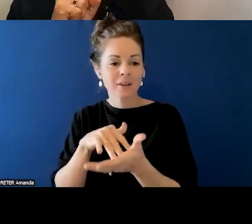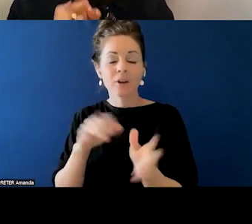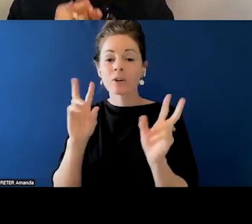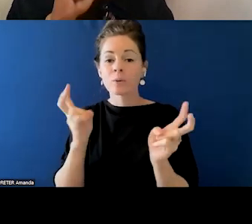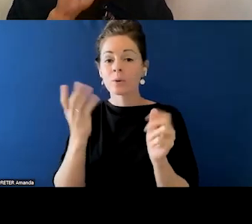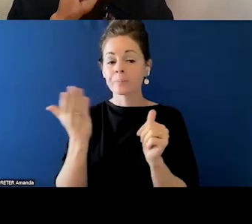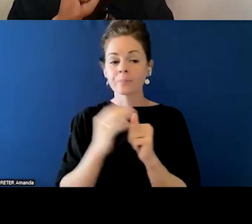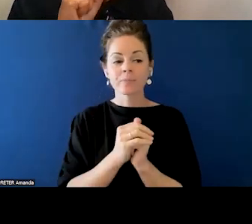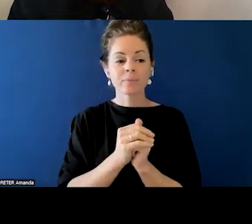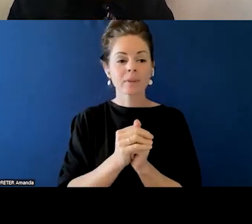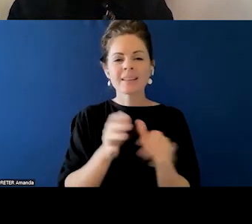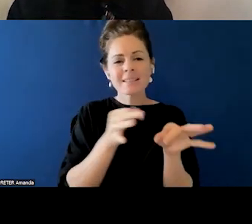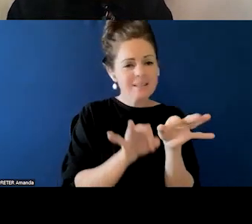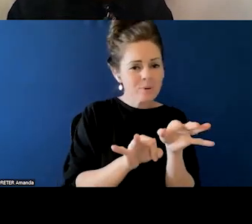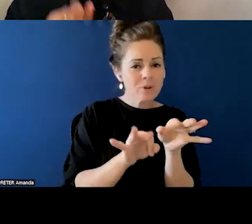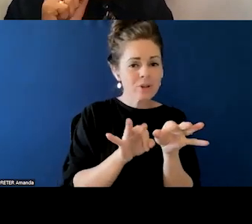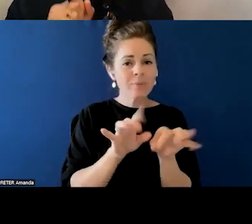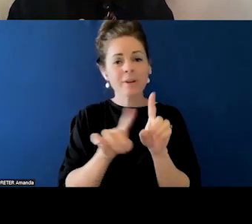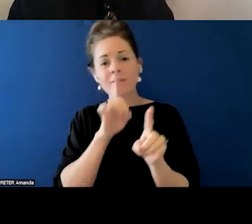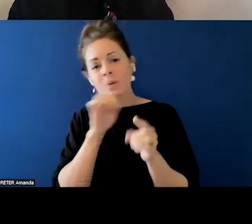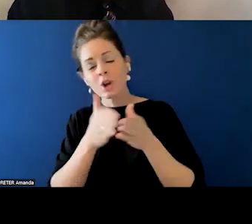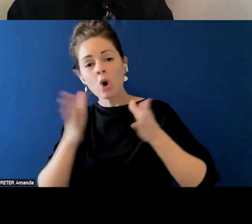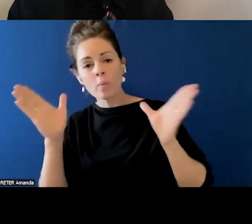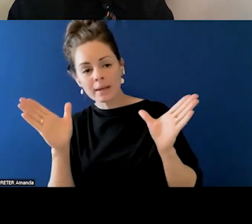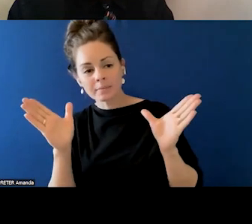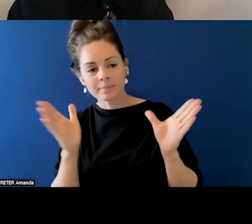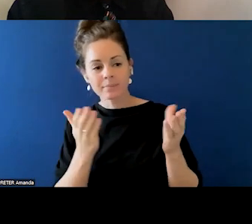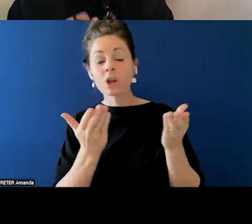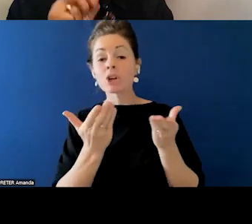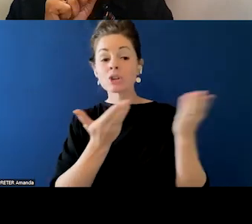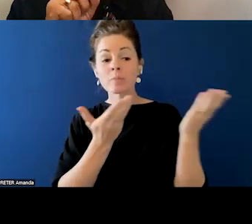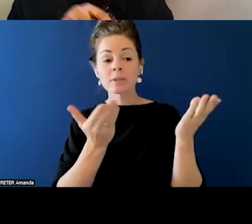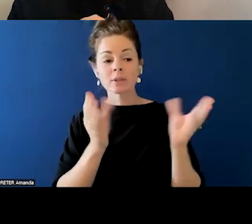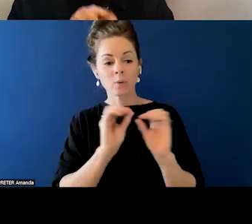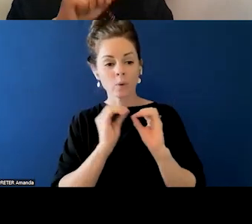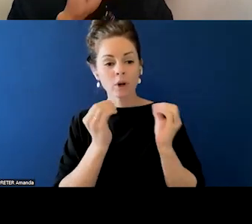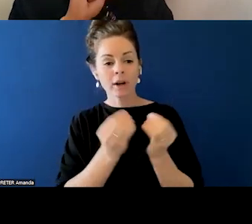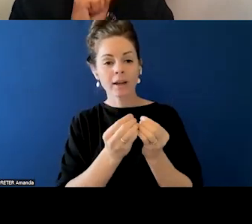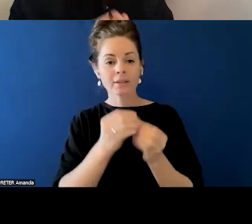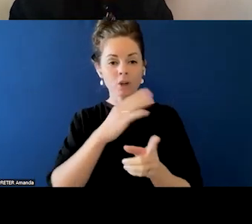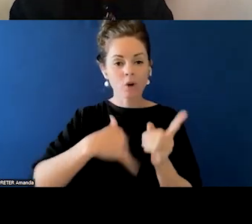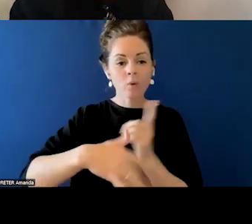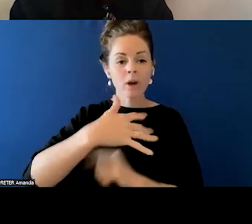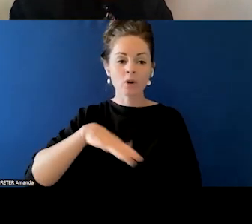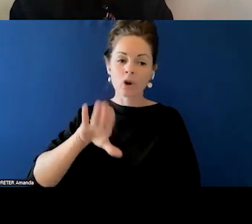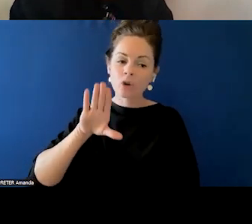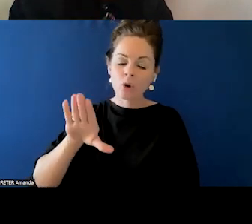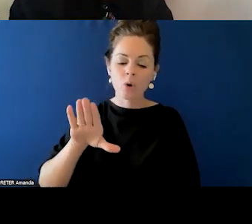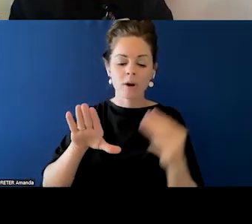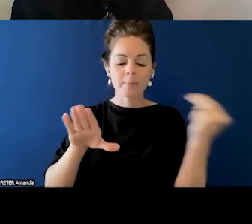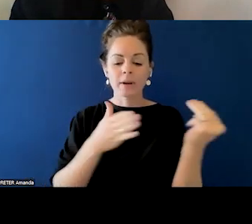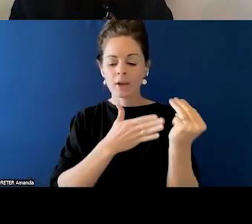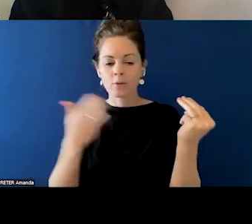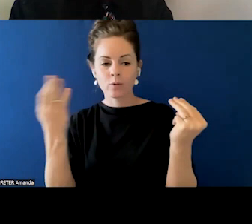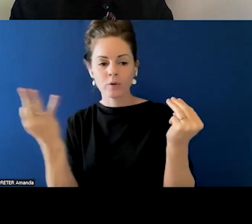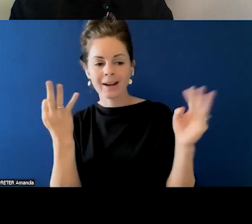is simple, but very, very open. Services have been organized around your Monday through Friday, 8